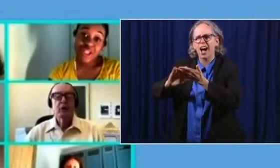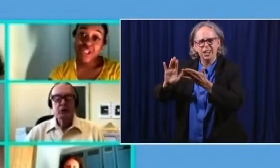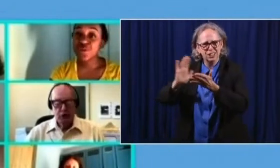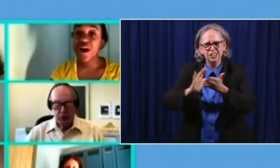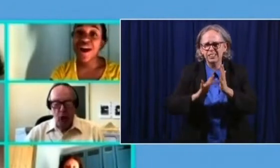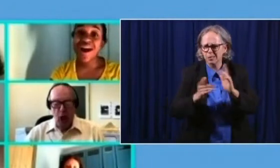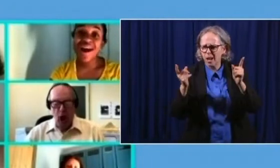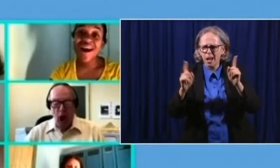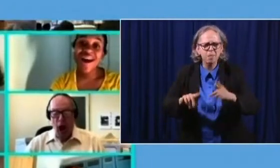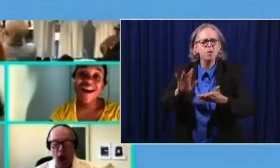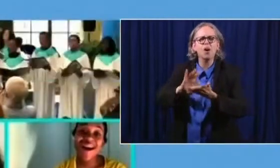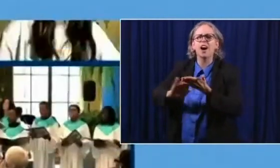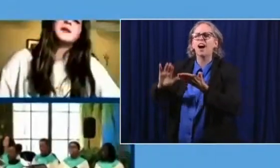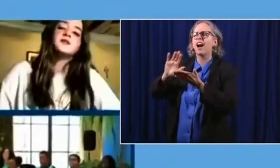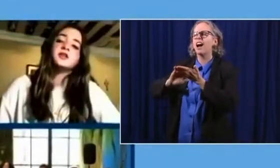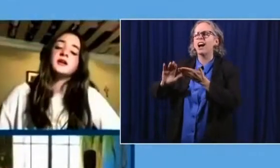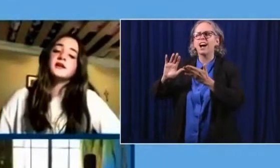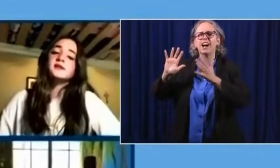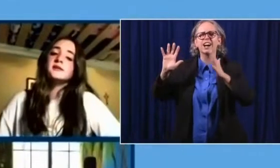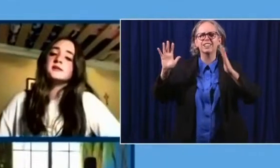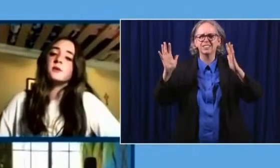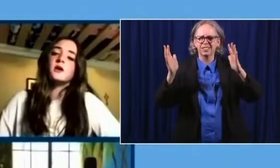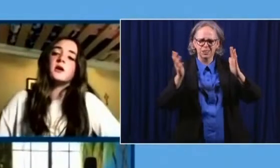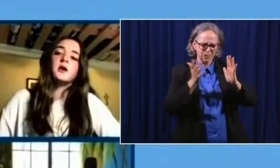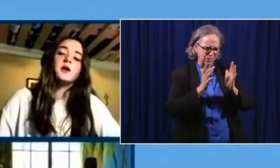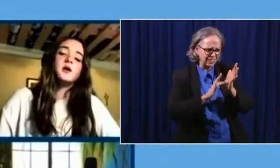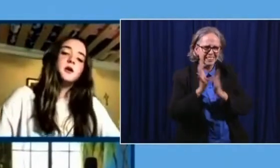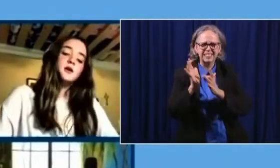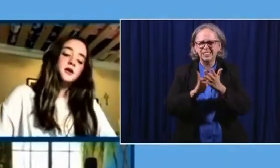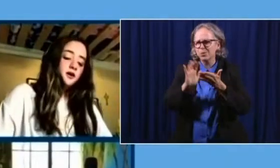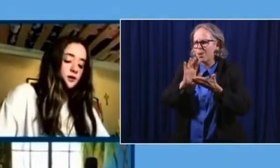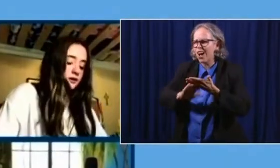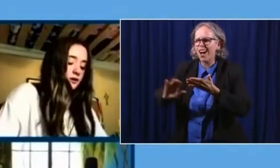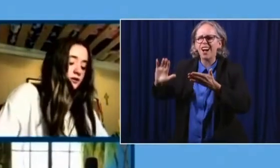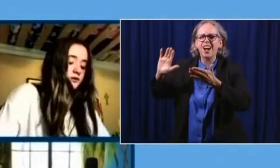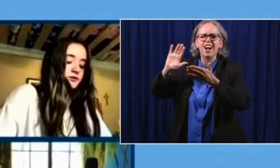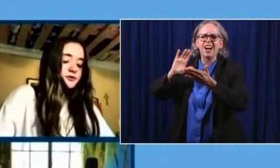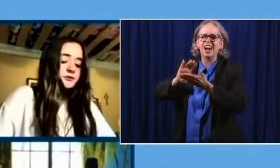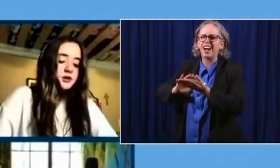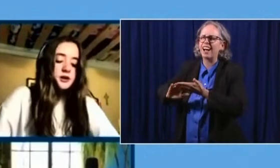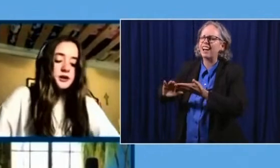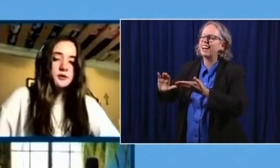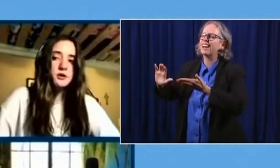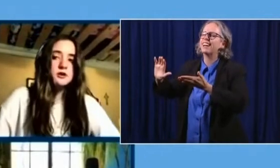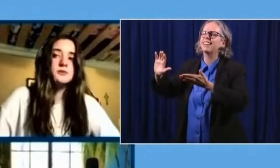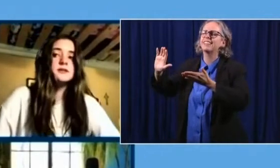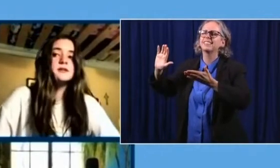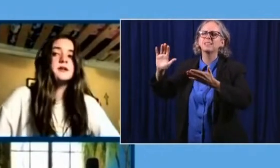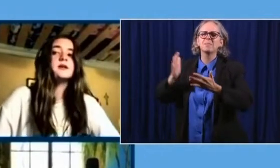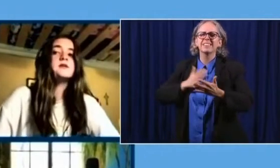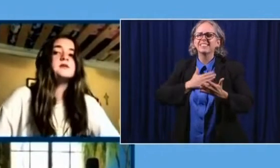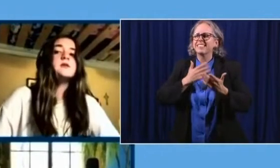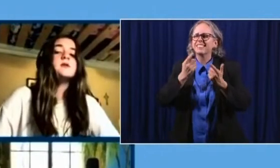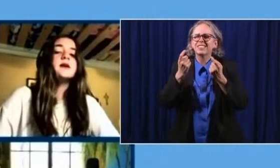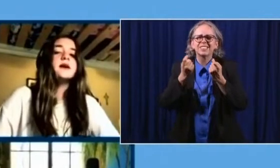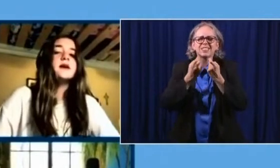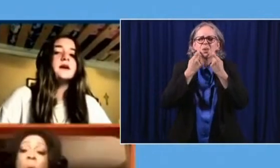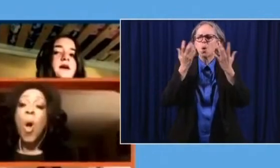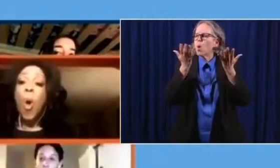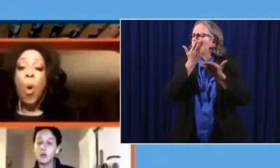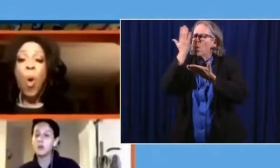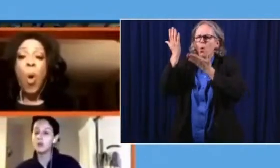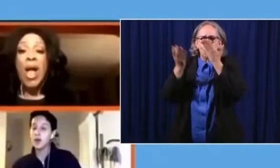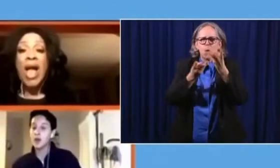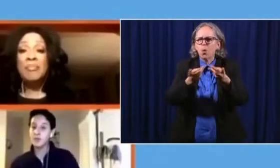When Jesus won. Jesus won. When Jesus won. Can you watch me sing the